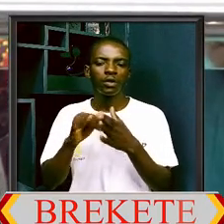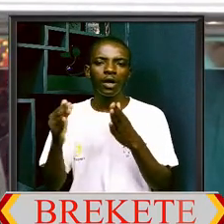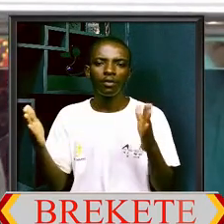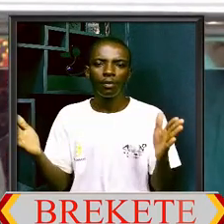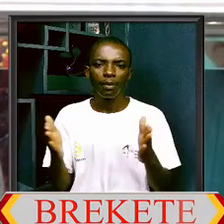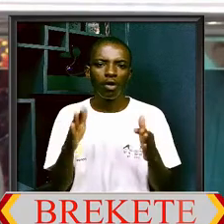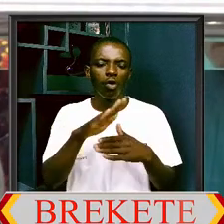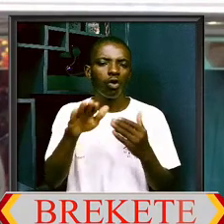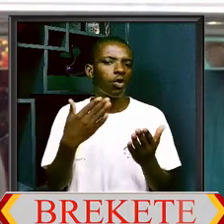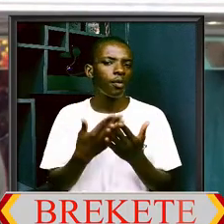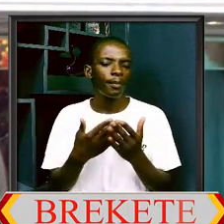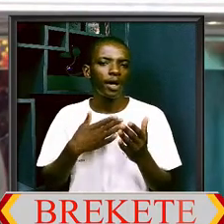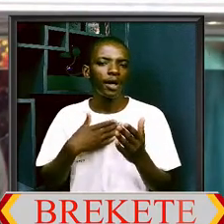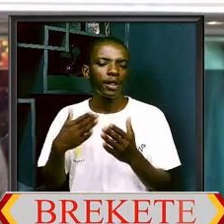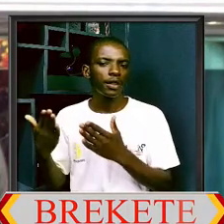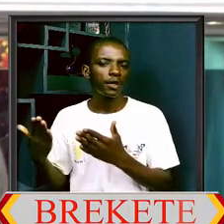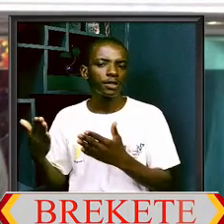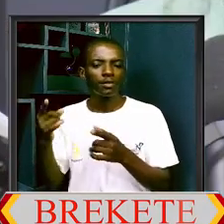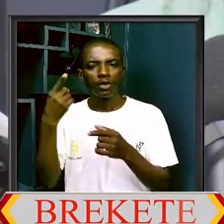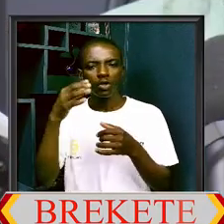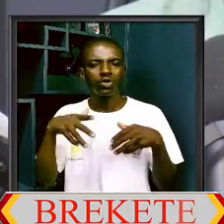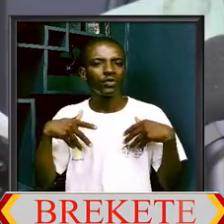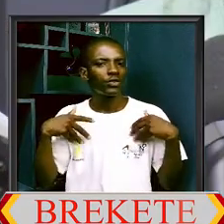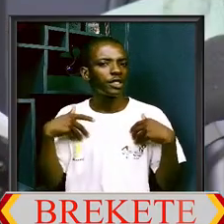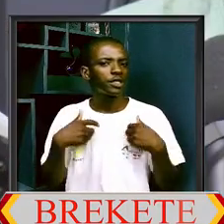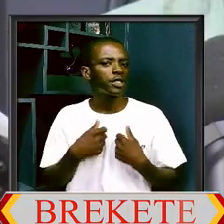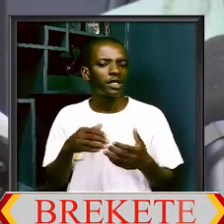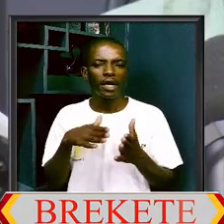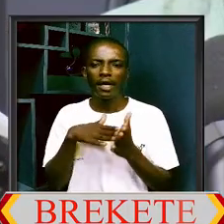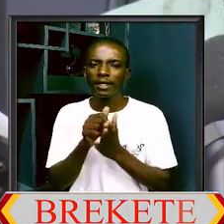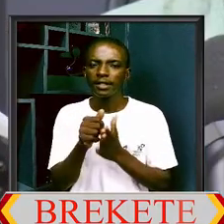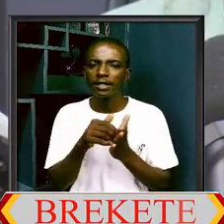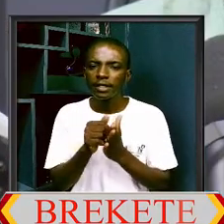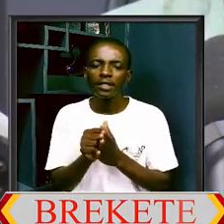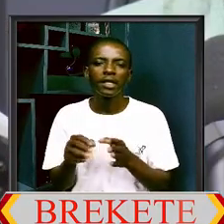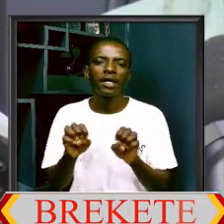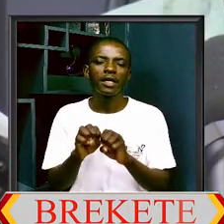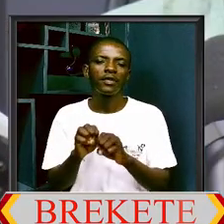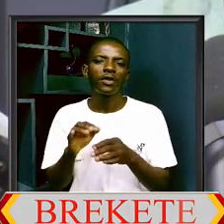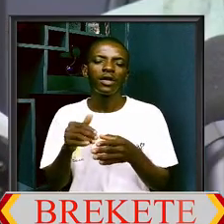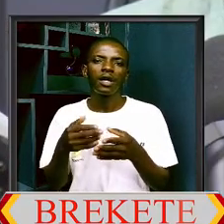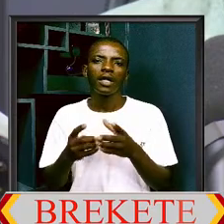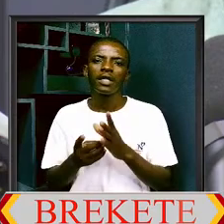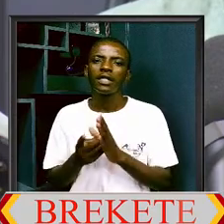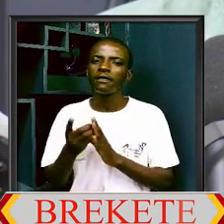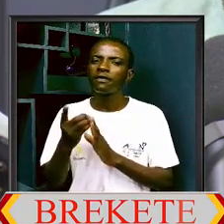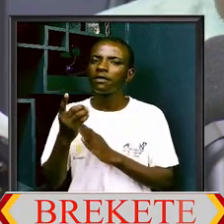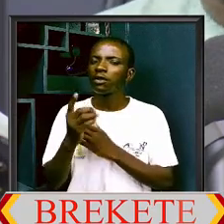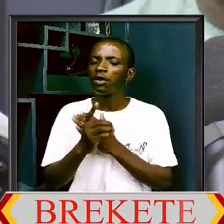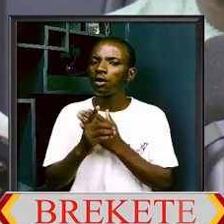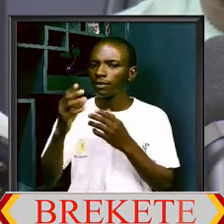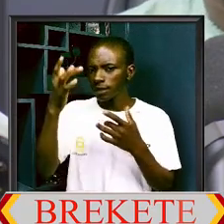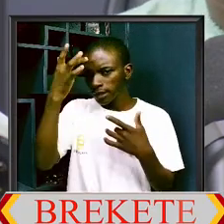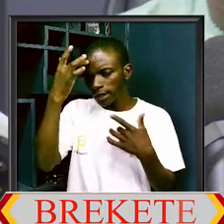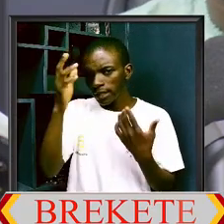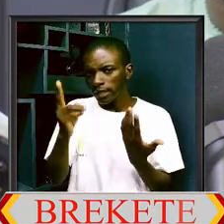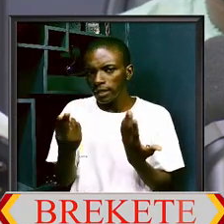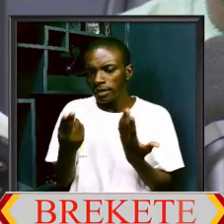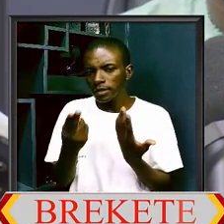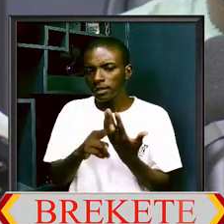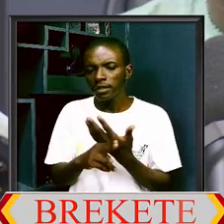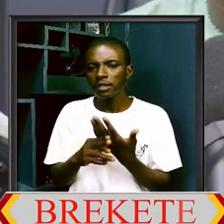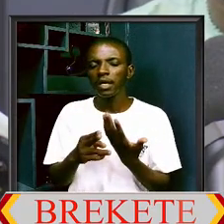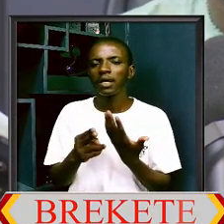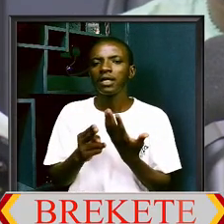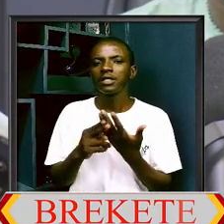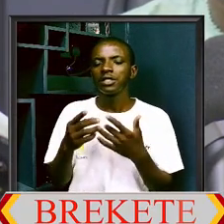pack my things because because of the stress even I I I I developed sickness oh I was